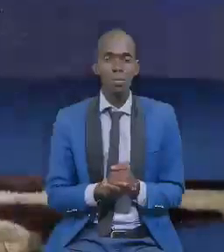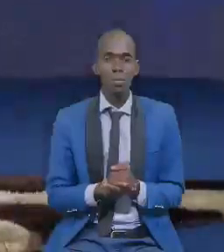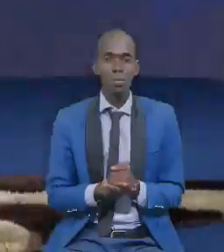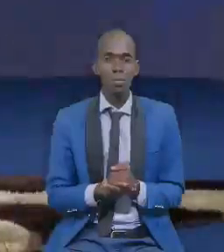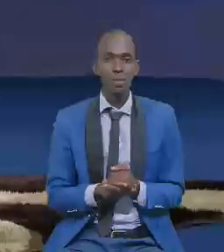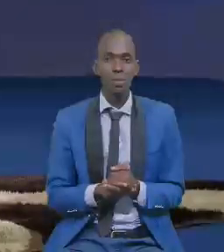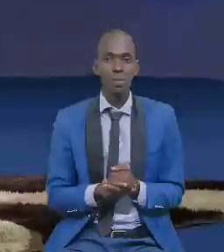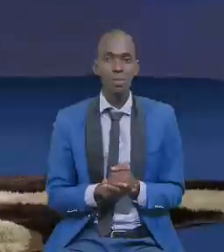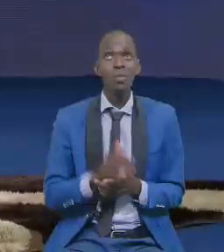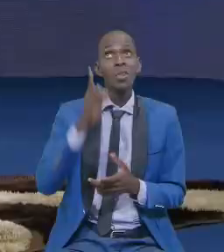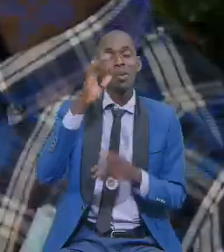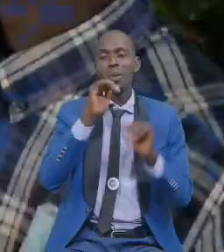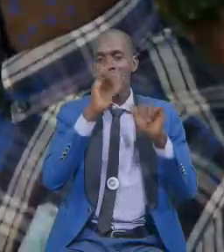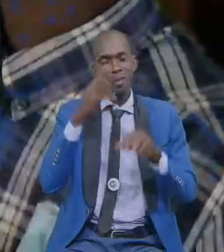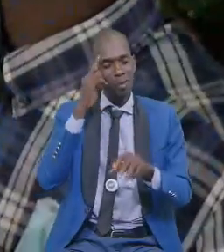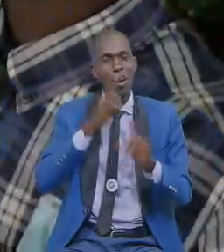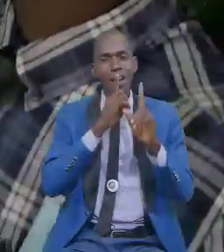God bless you for that. Amen.